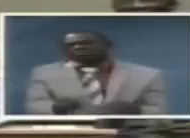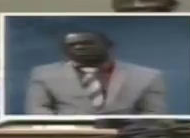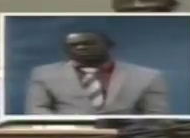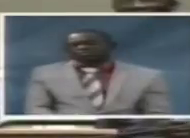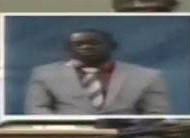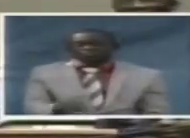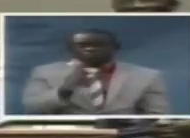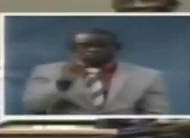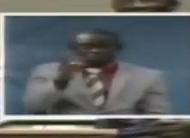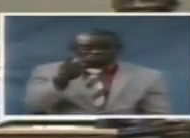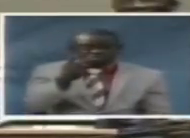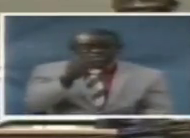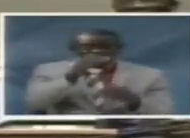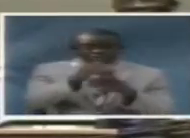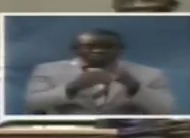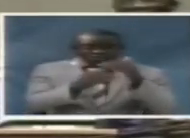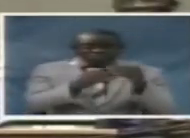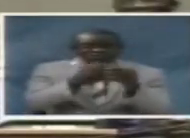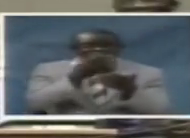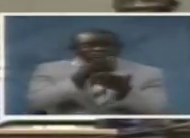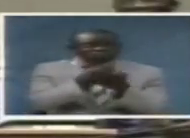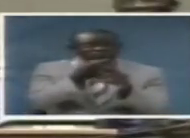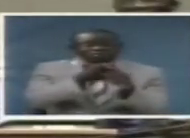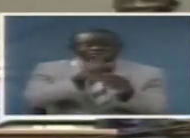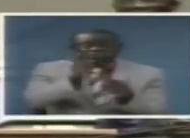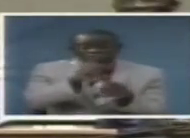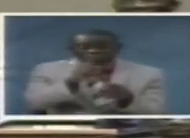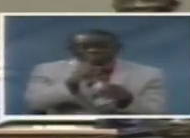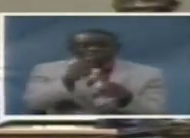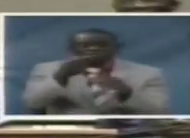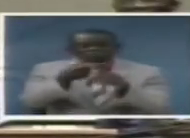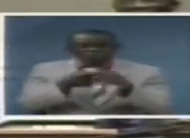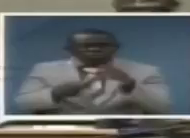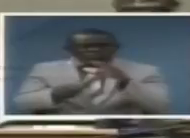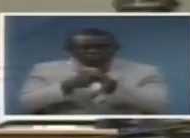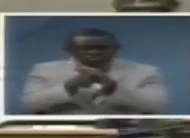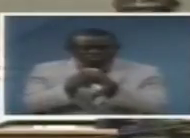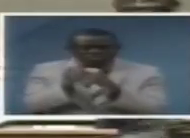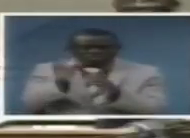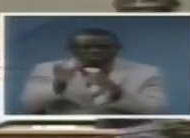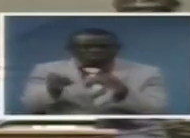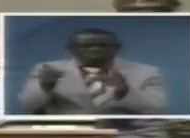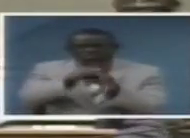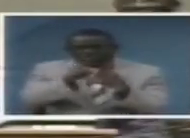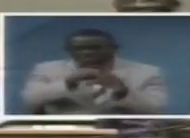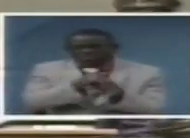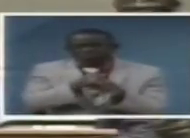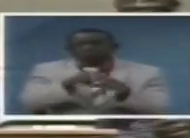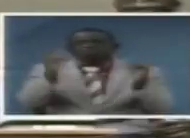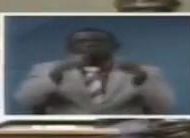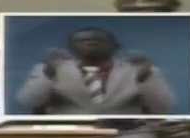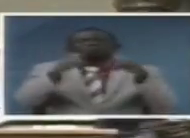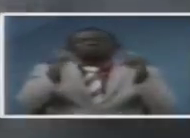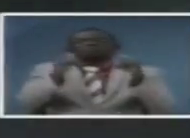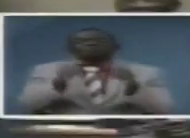Whereas phase two will be financed through private sector participation.